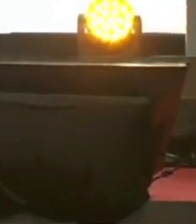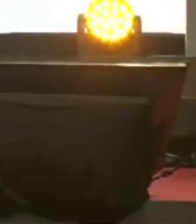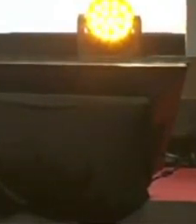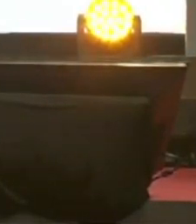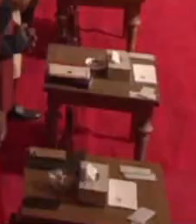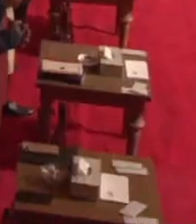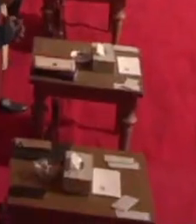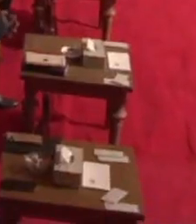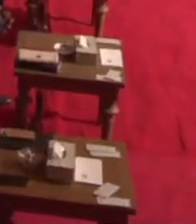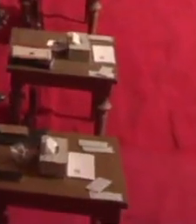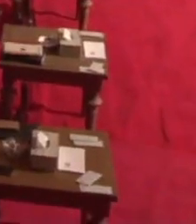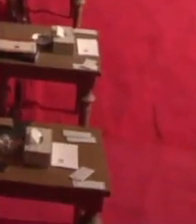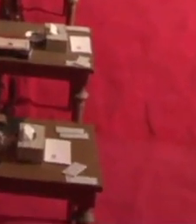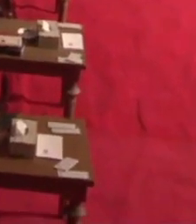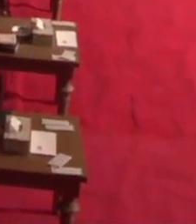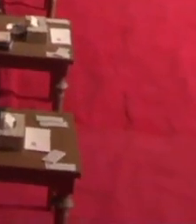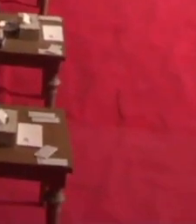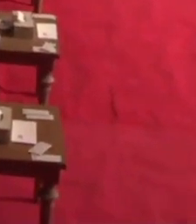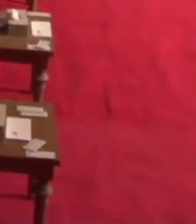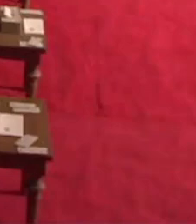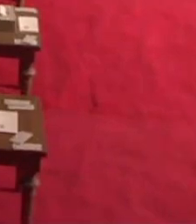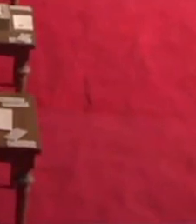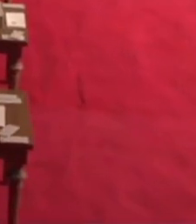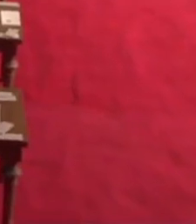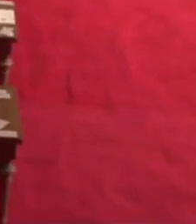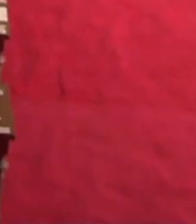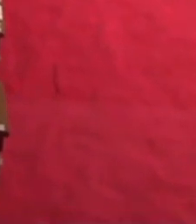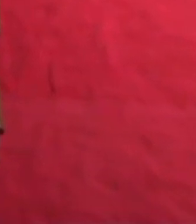the servant of God.